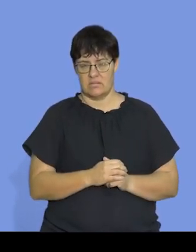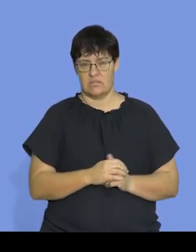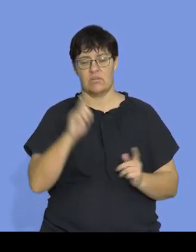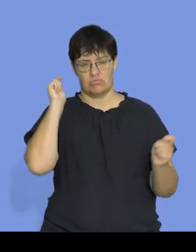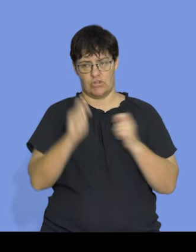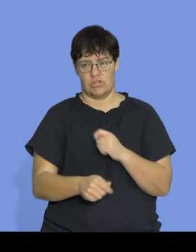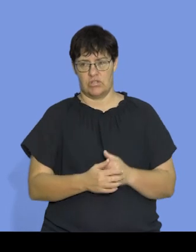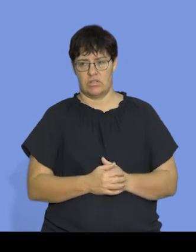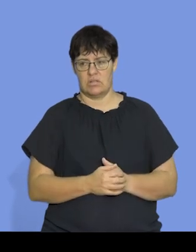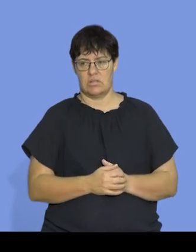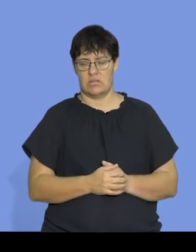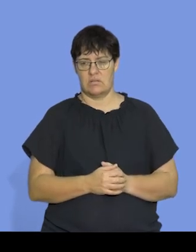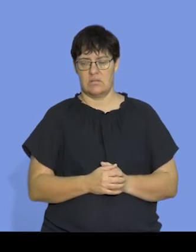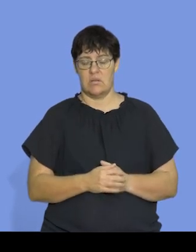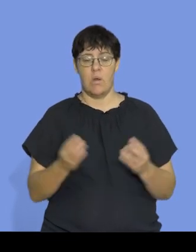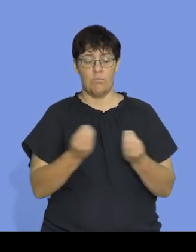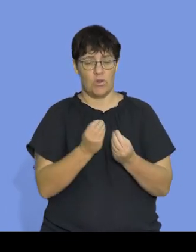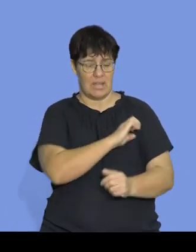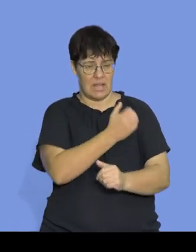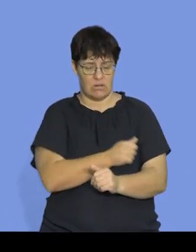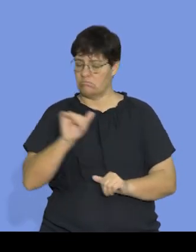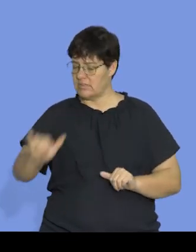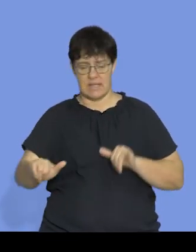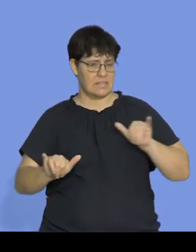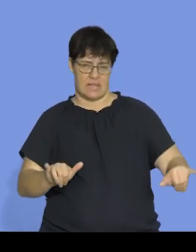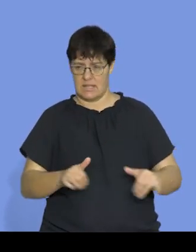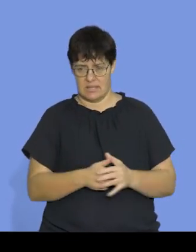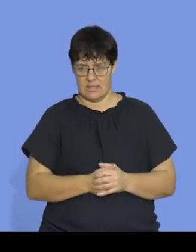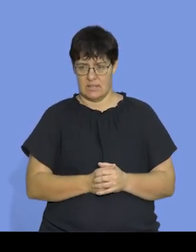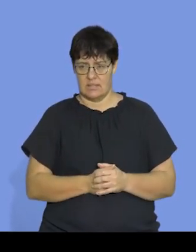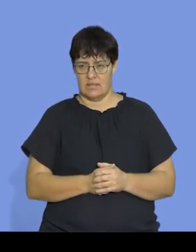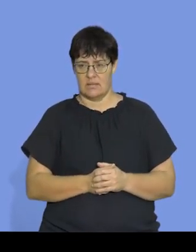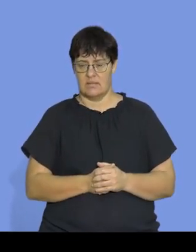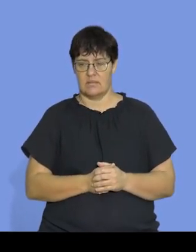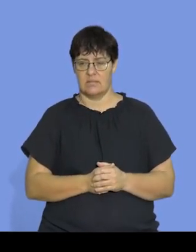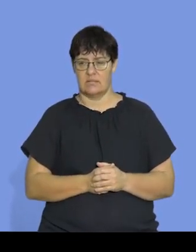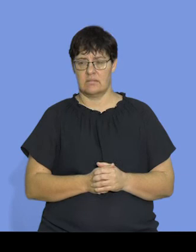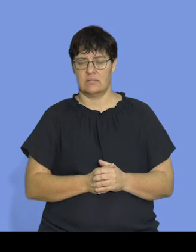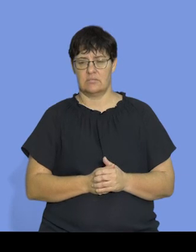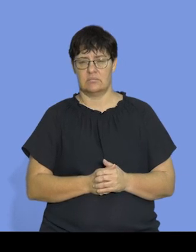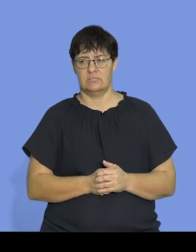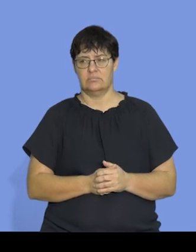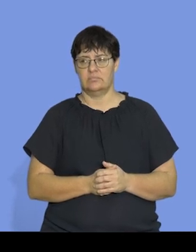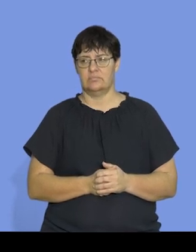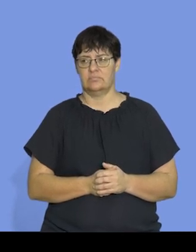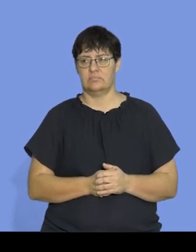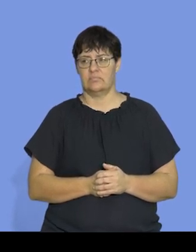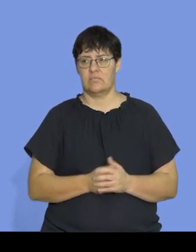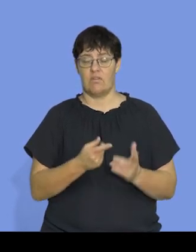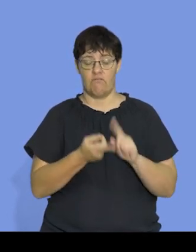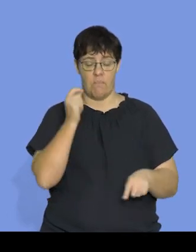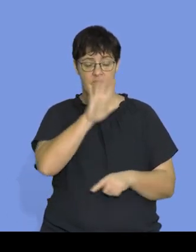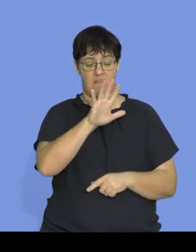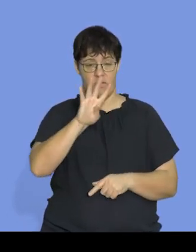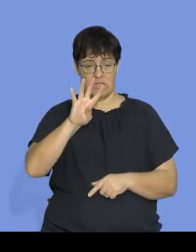okay? But the energy of the products, the enthalpy change of the reaction is actually not affected. So from 540, we